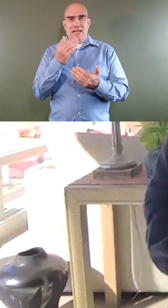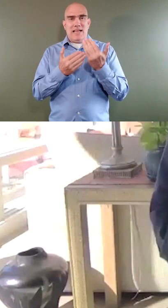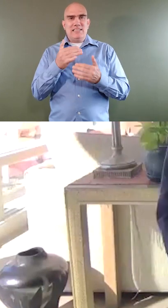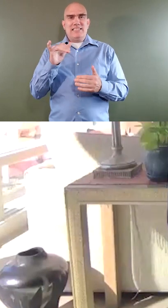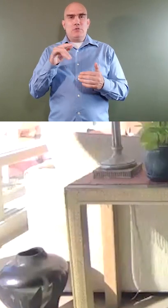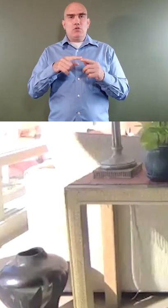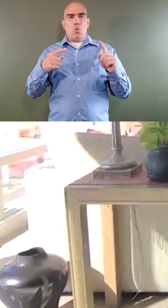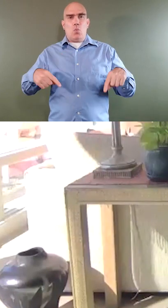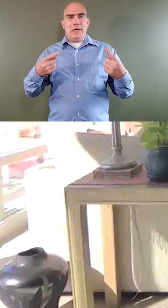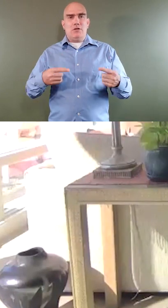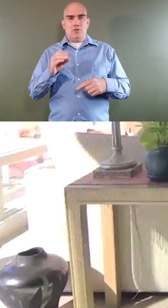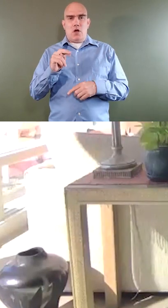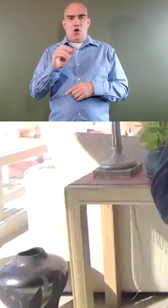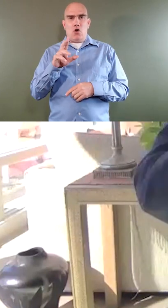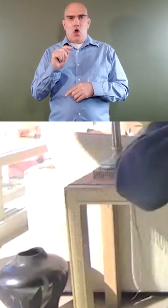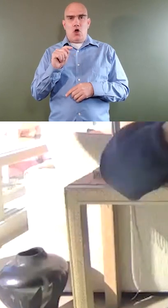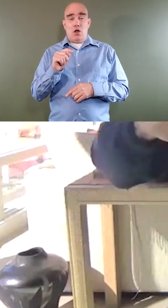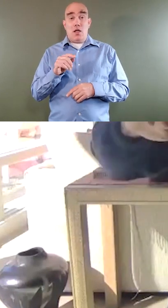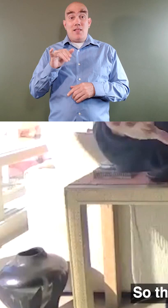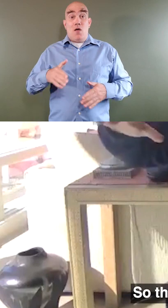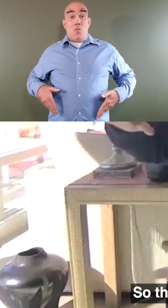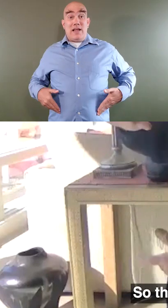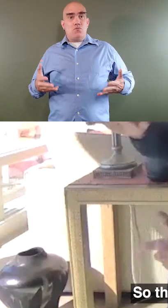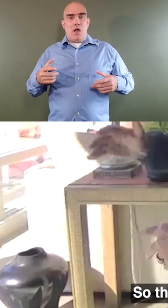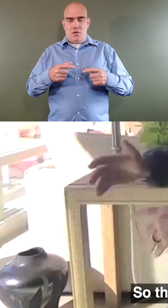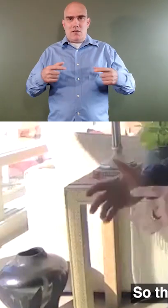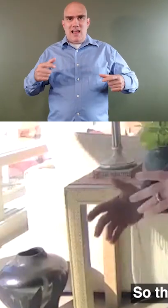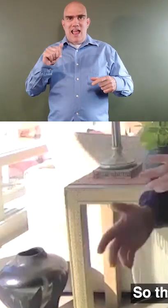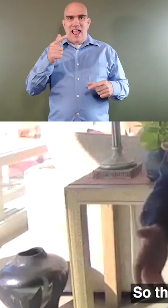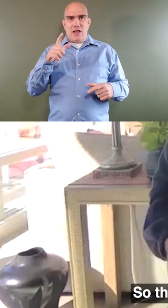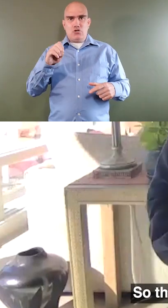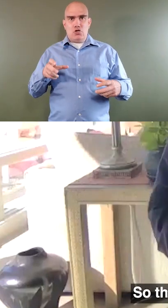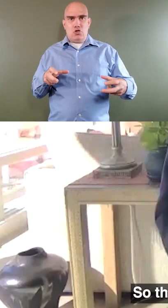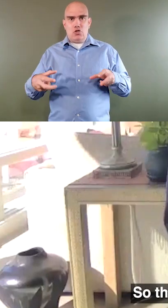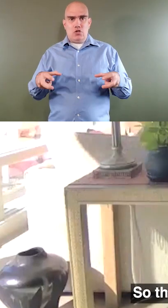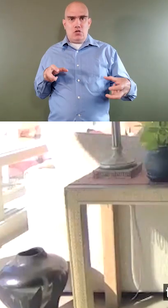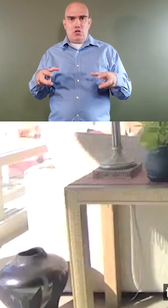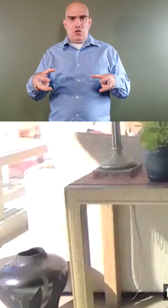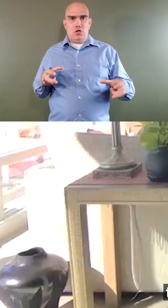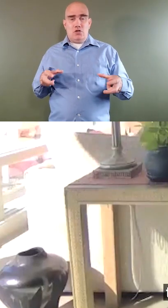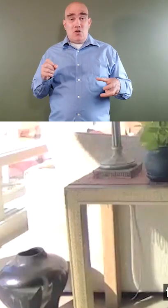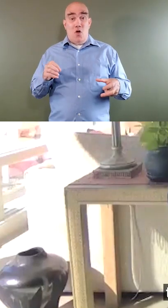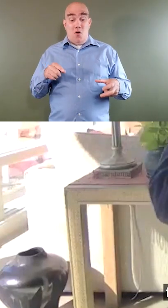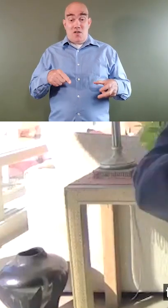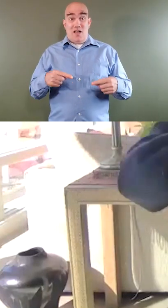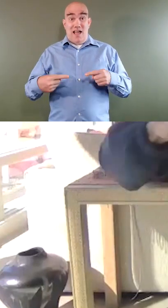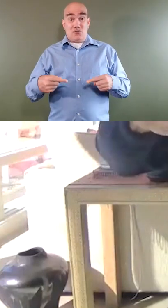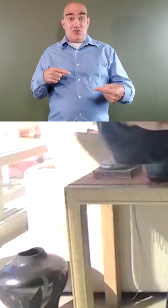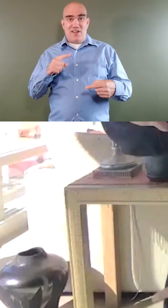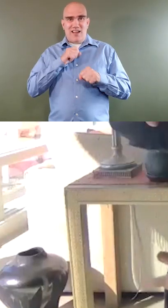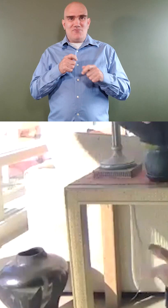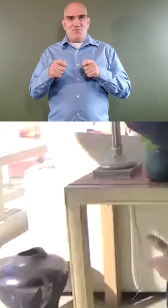to the wheels on a cart, and the waist is the axle. So the axle actually controls the movement of the wheel.